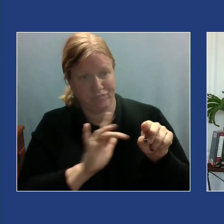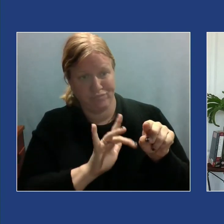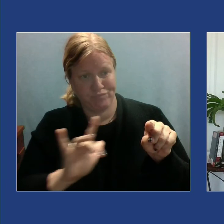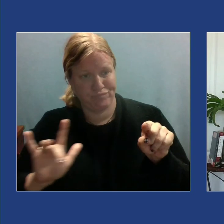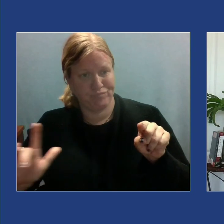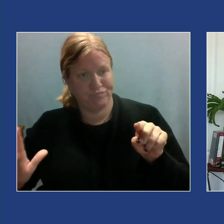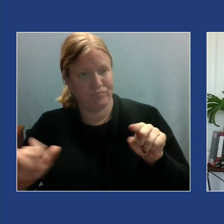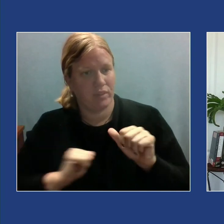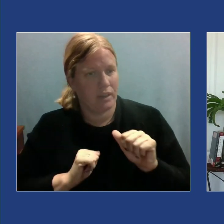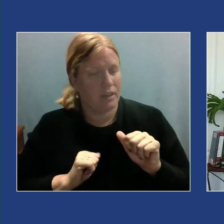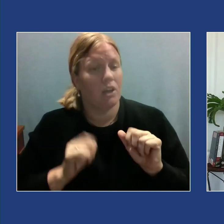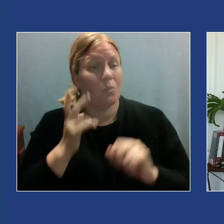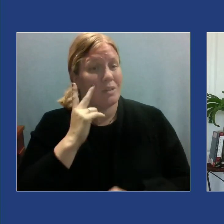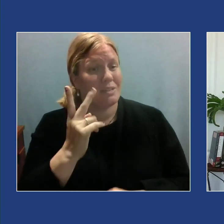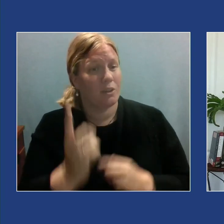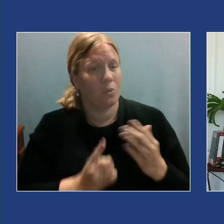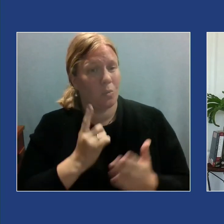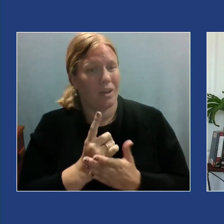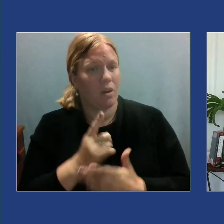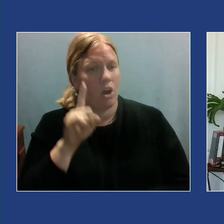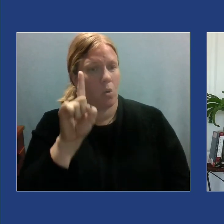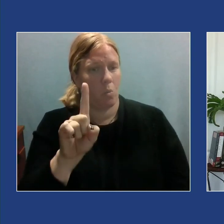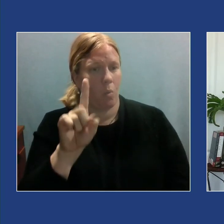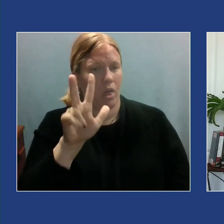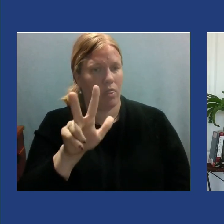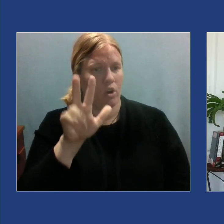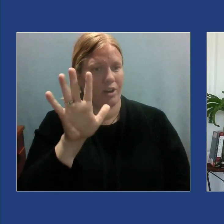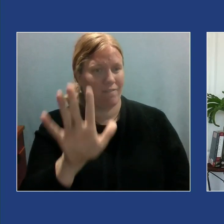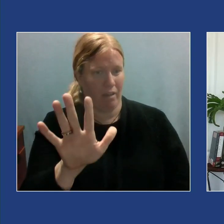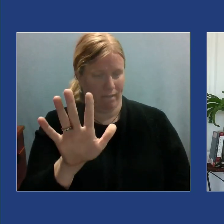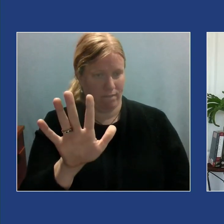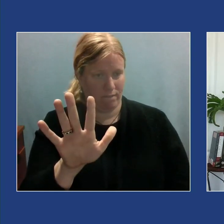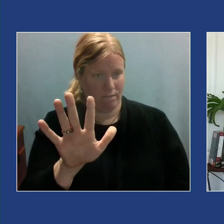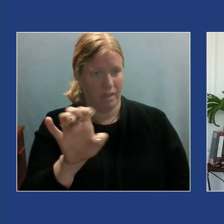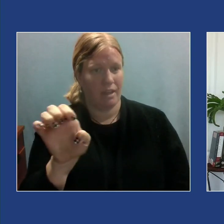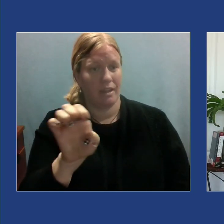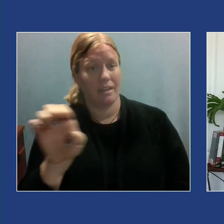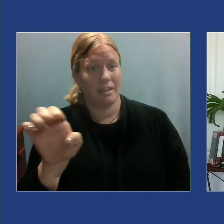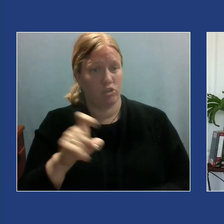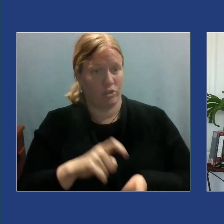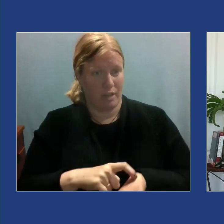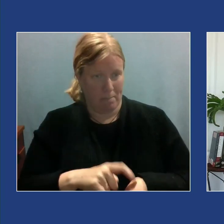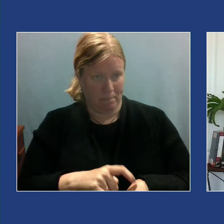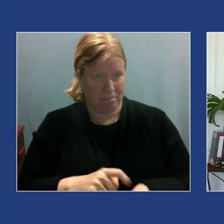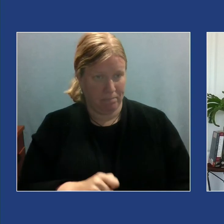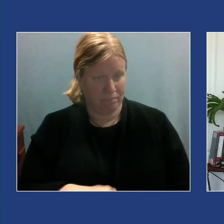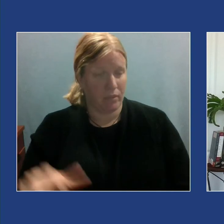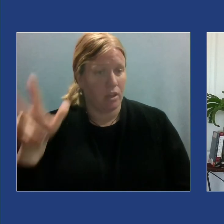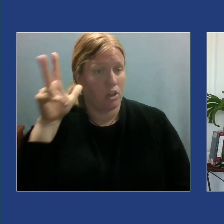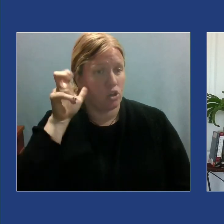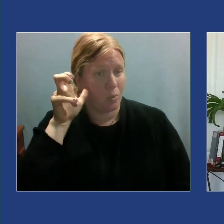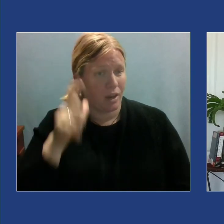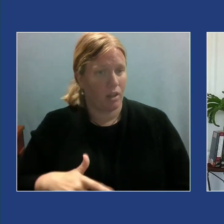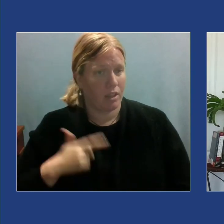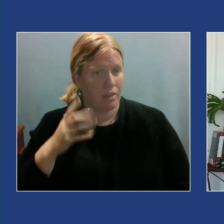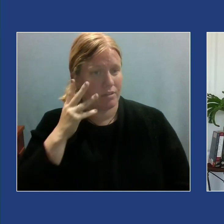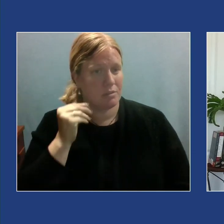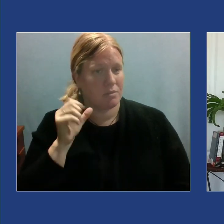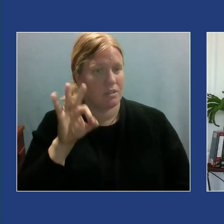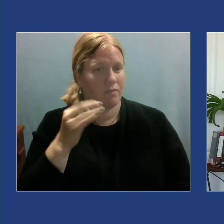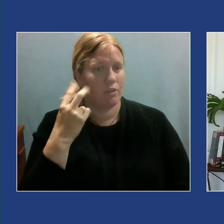we'll see you in an hour at 1:35 Eastern Time to hear the lived experience of two